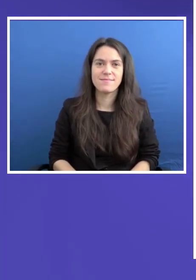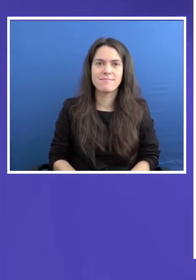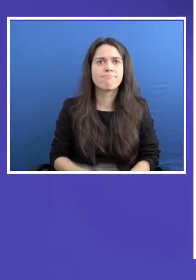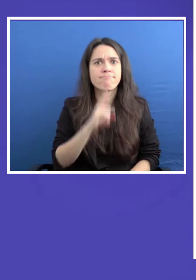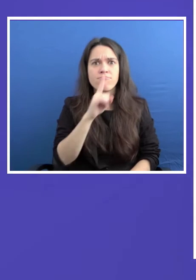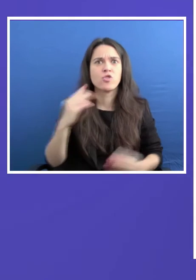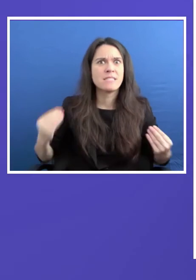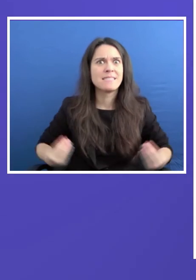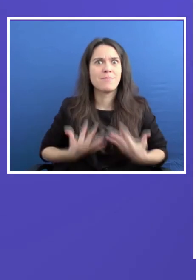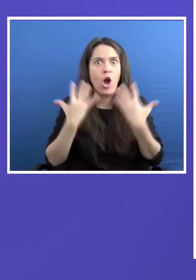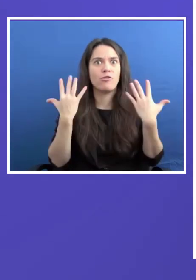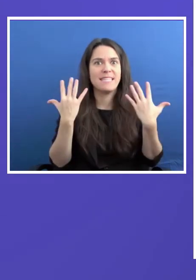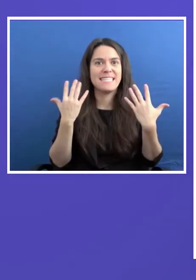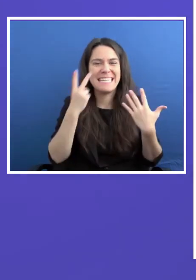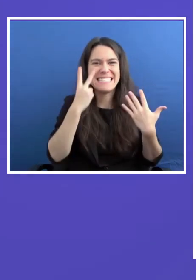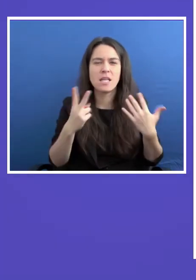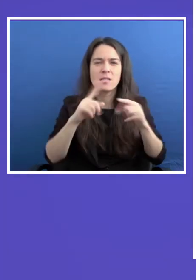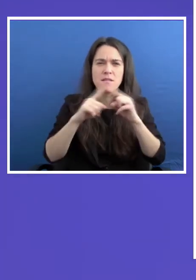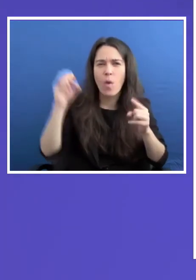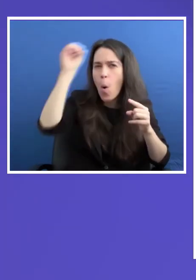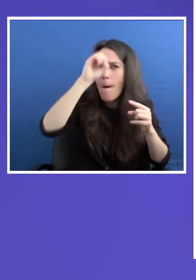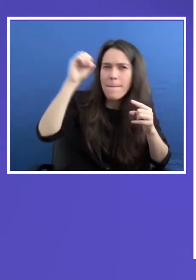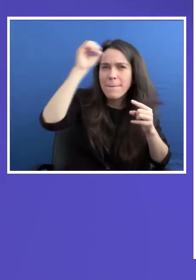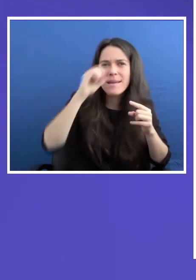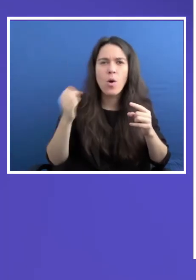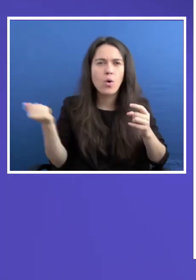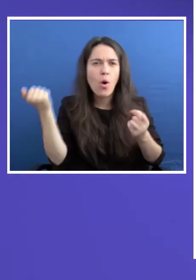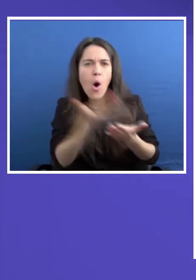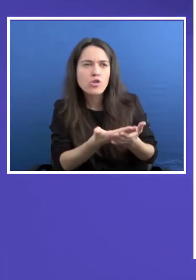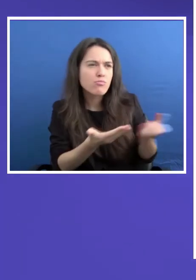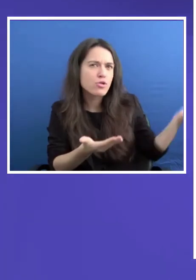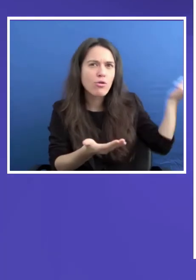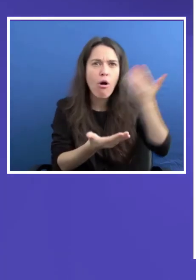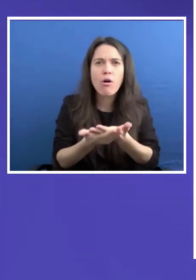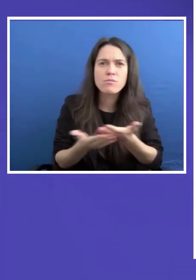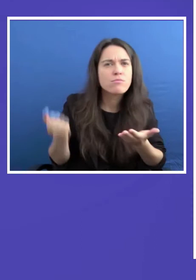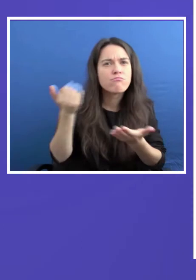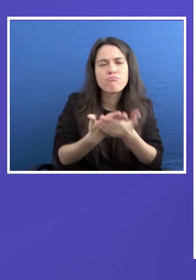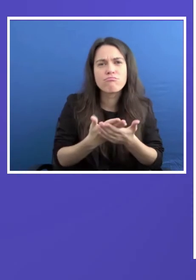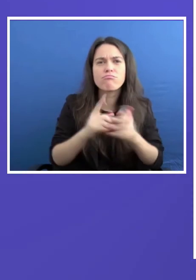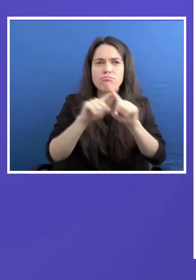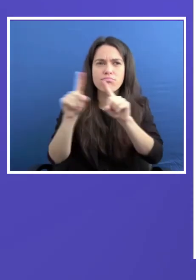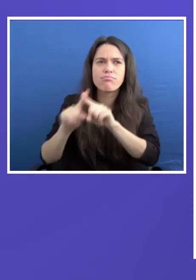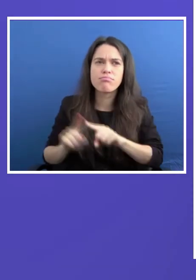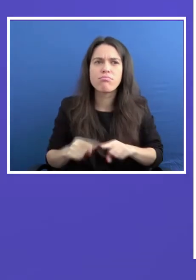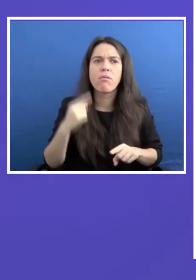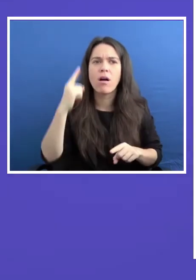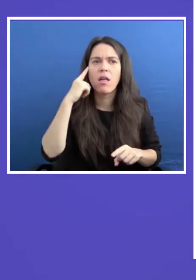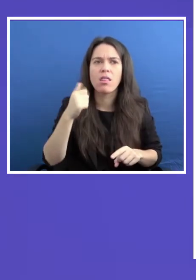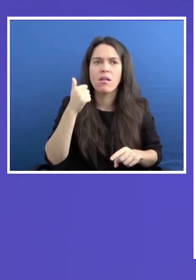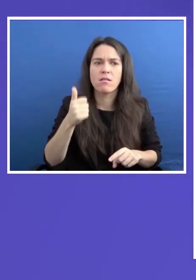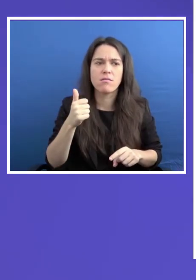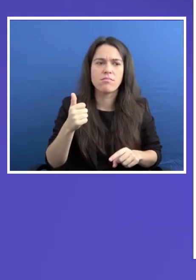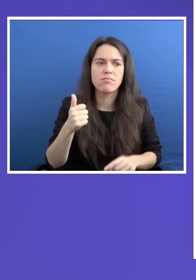different opinions and contributions. And as Julia Hahn mentioned, I think very rightly, stereotypes